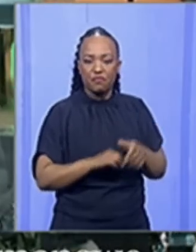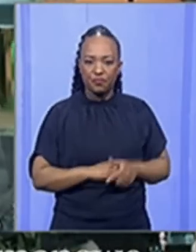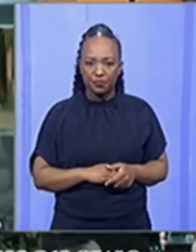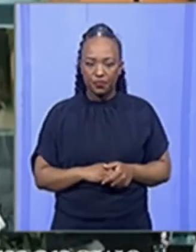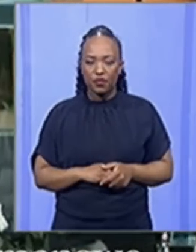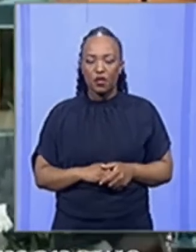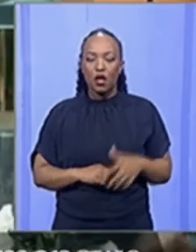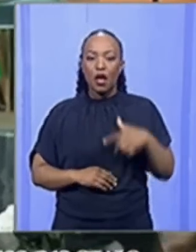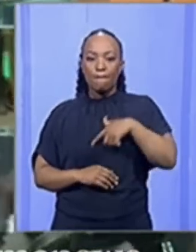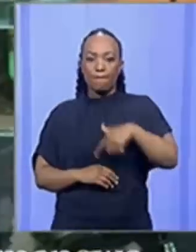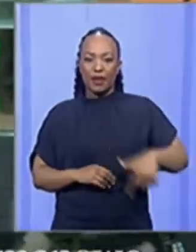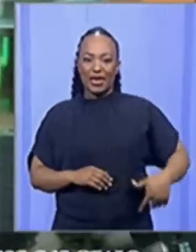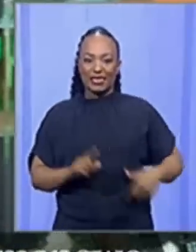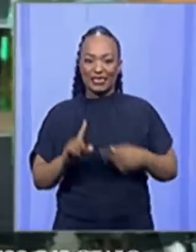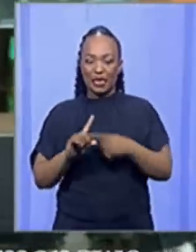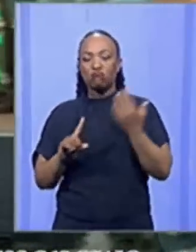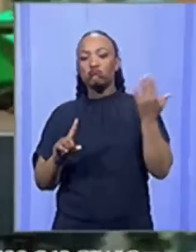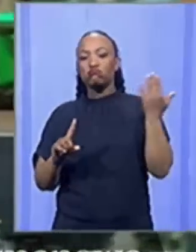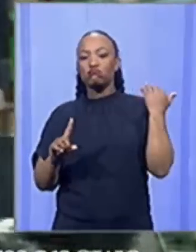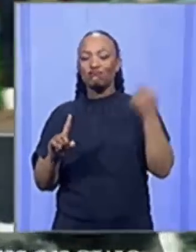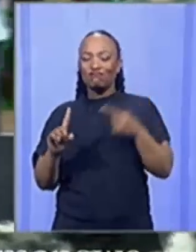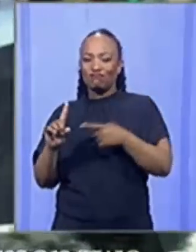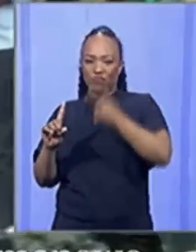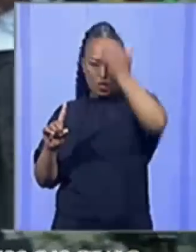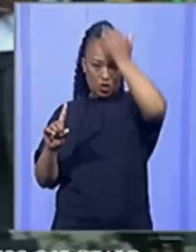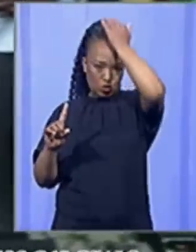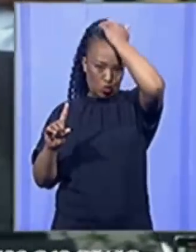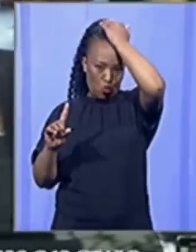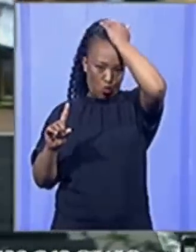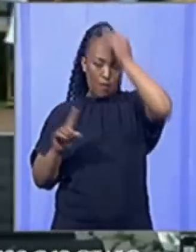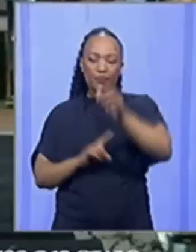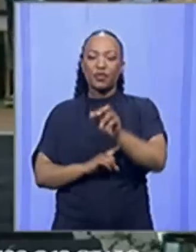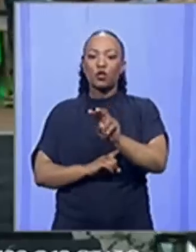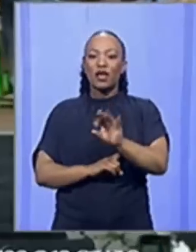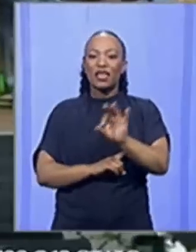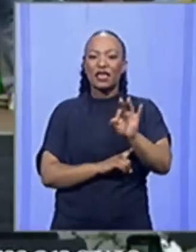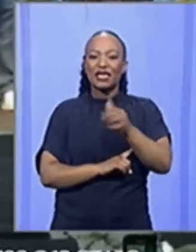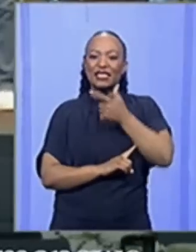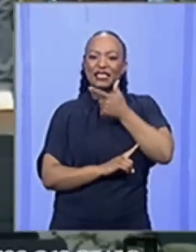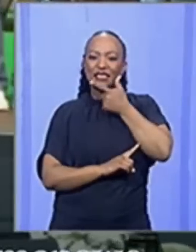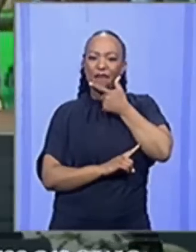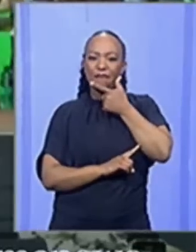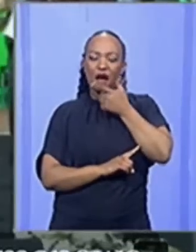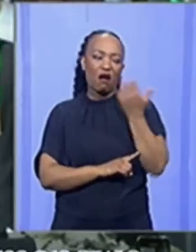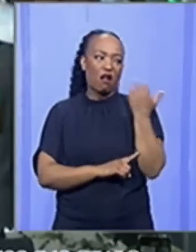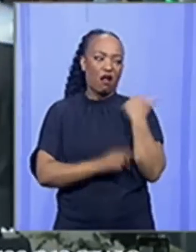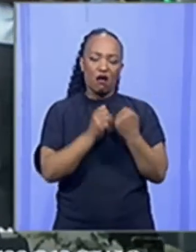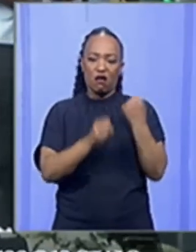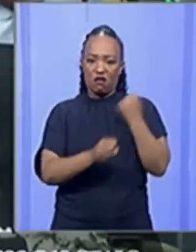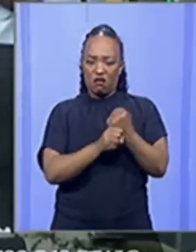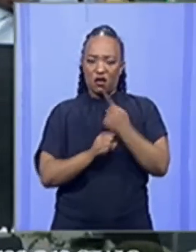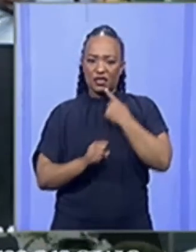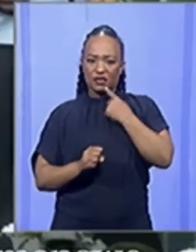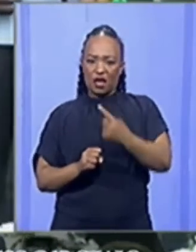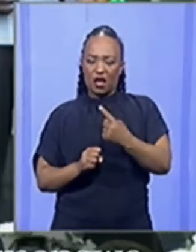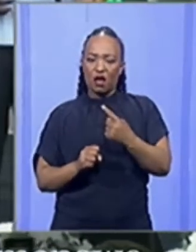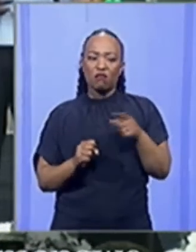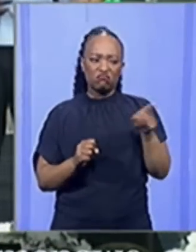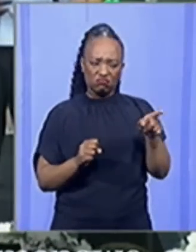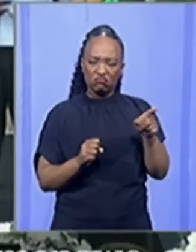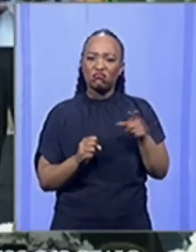Moporesidente wa maloba Jacob Zuma o ne ka Sedimonthole a le 16 ngogola a tlhola se a neng a dumela gore ke tlhopho e nngwe go maAforika